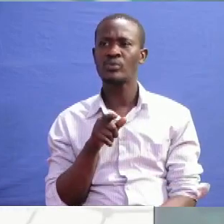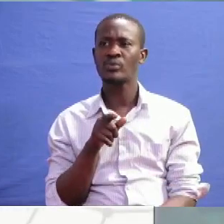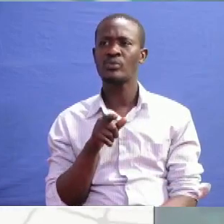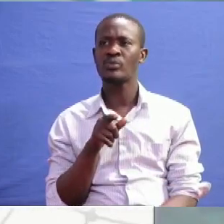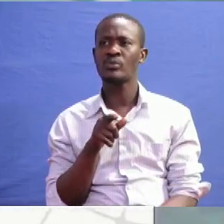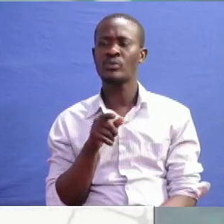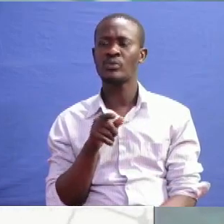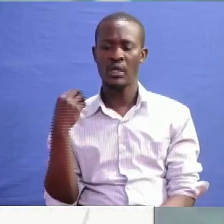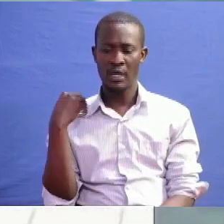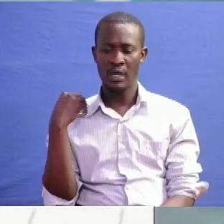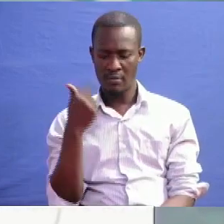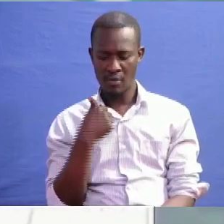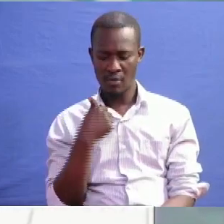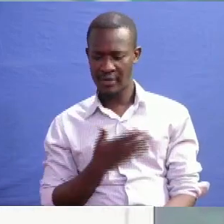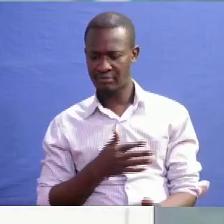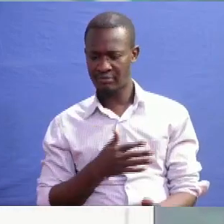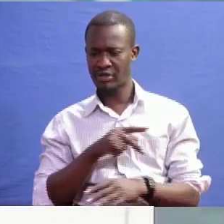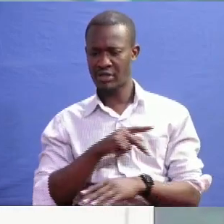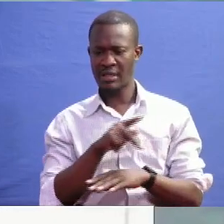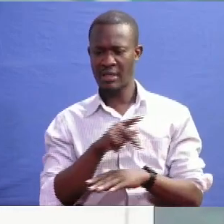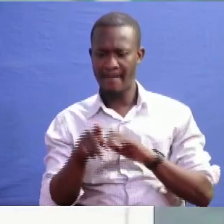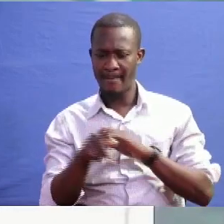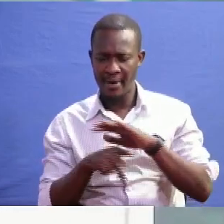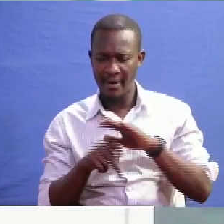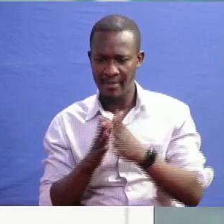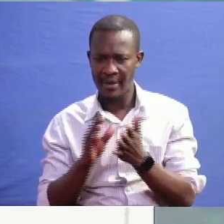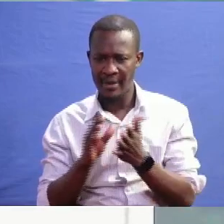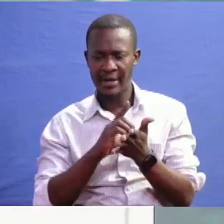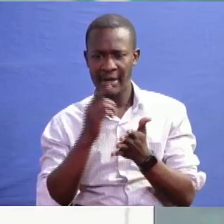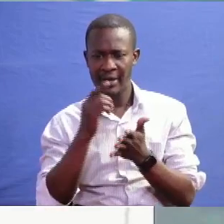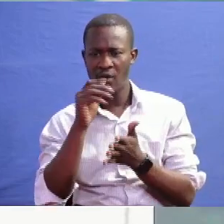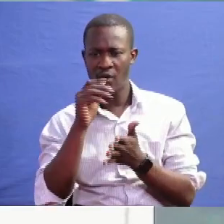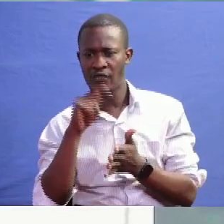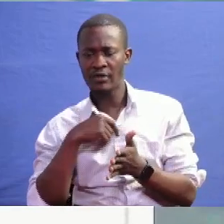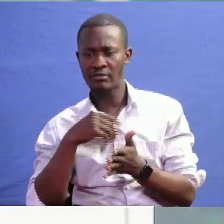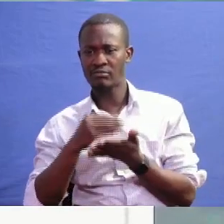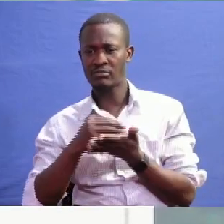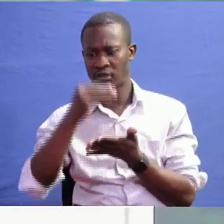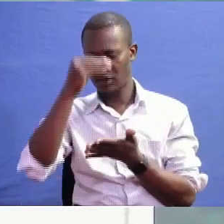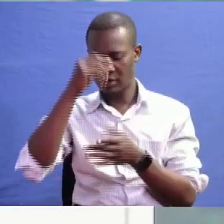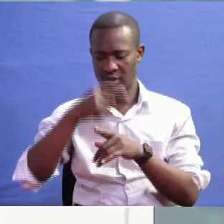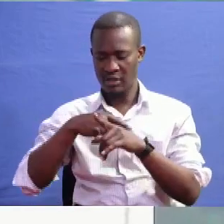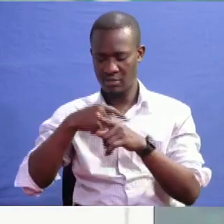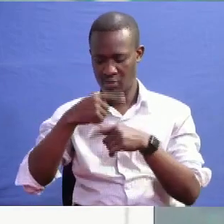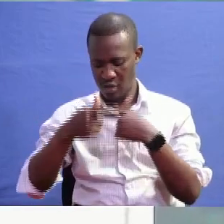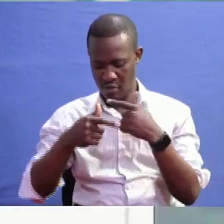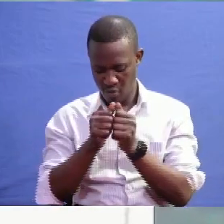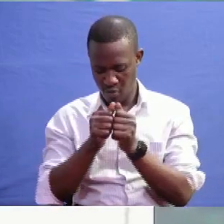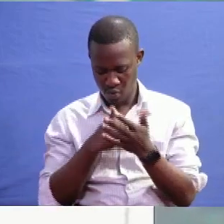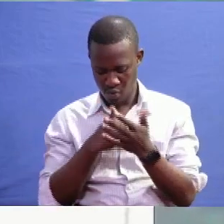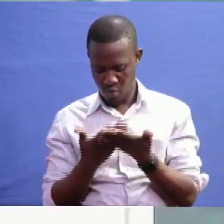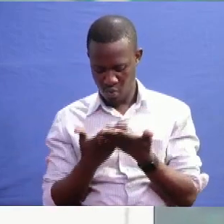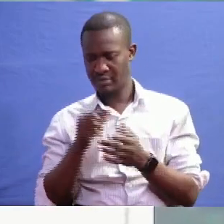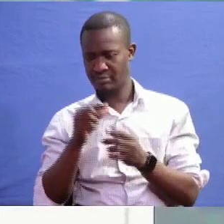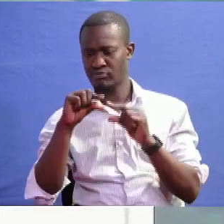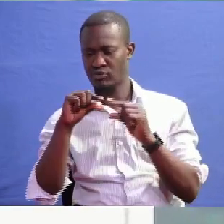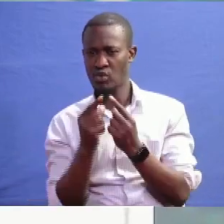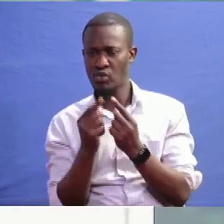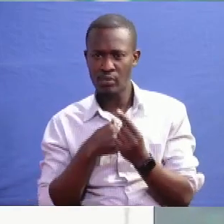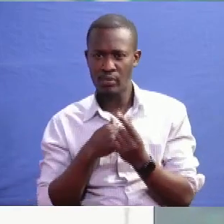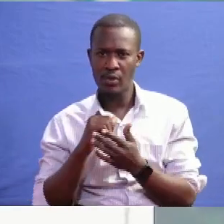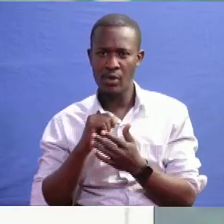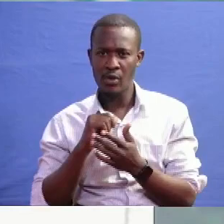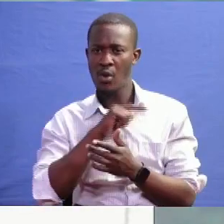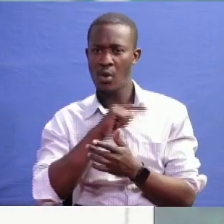Number one, we are looking at the primary data for these students, and by the time we came up with this categorization,